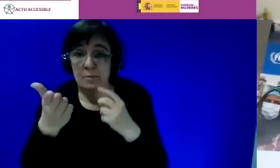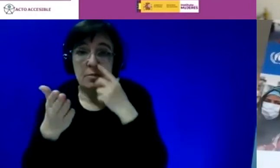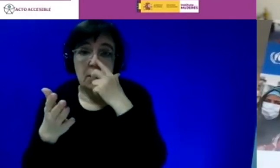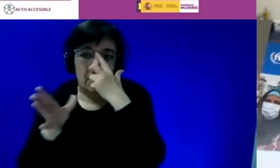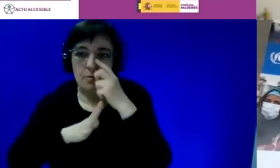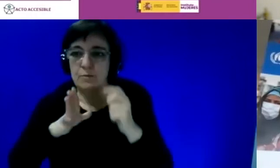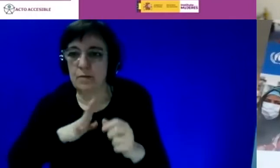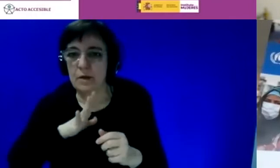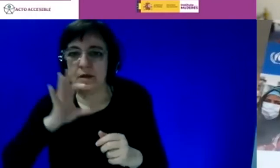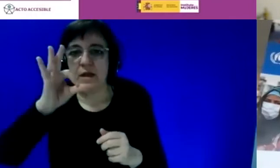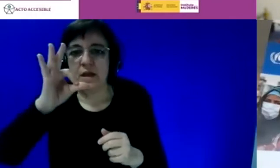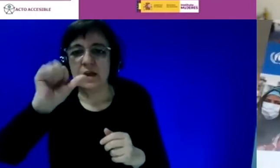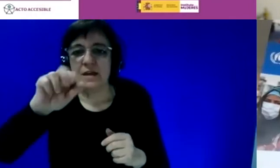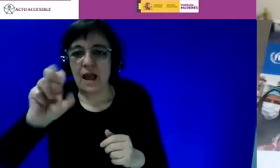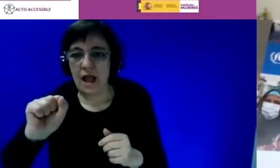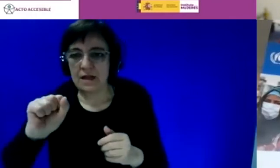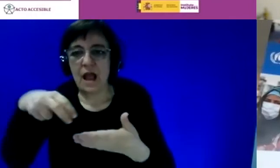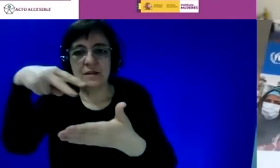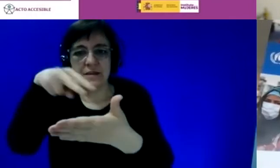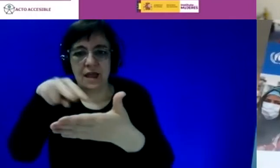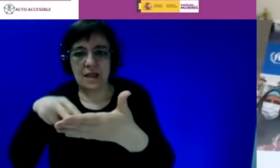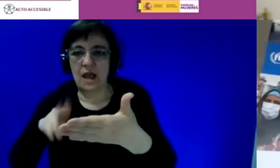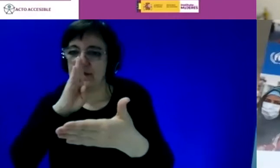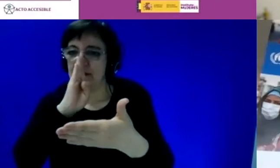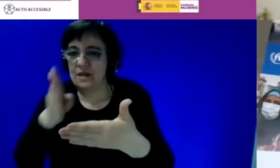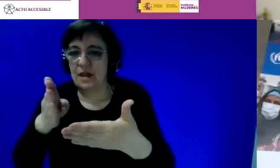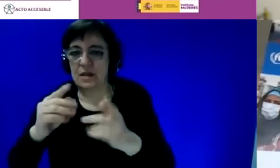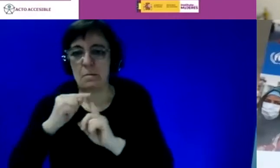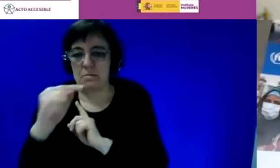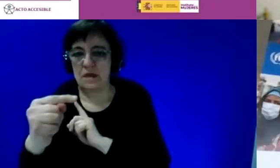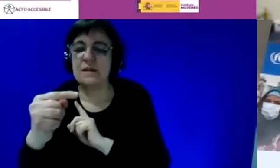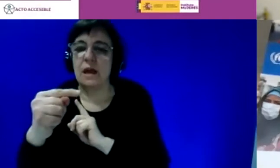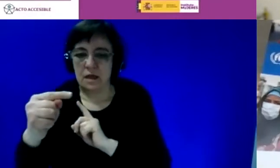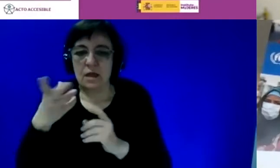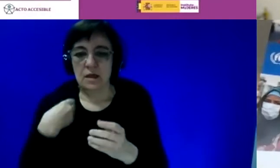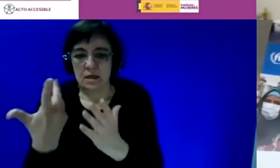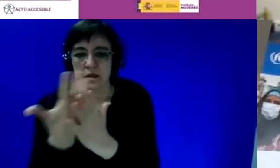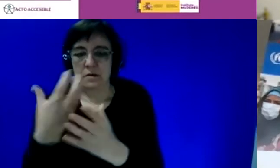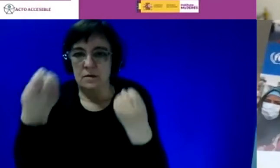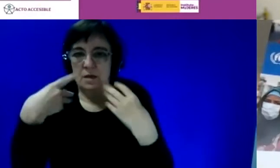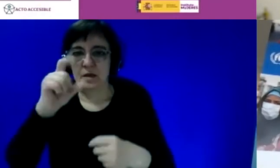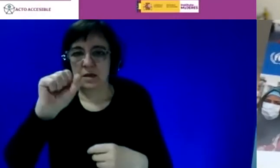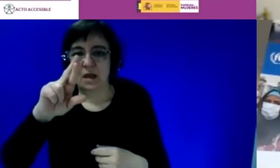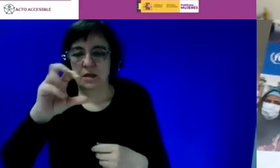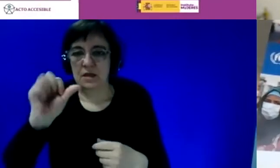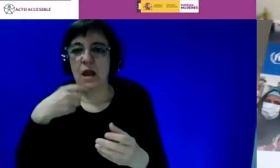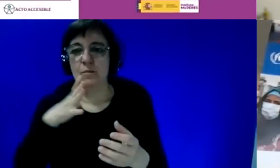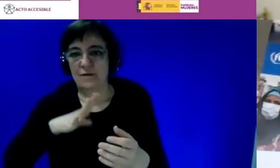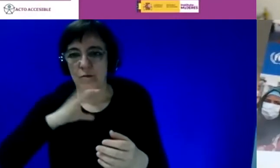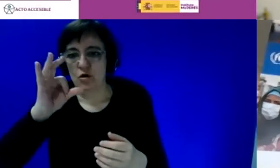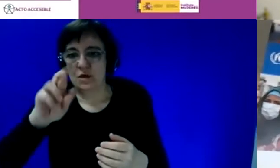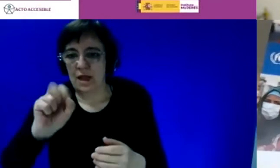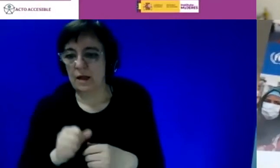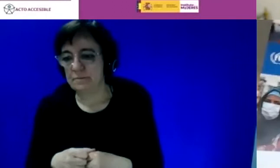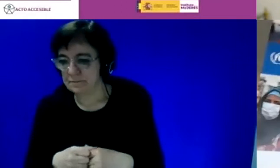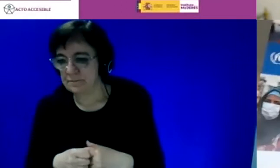conflict, situations of conflict. If I can ask Sarah to read the message which Larissa